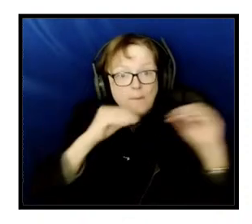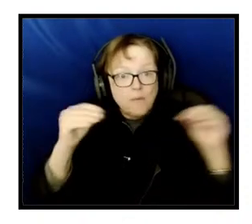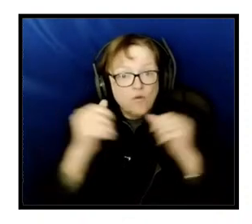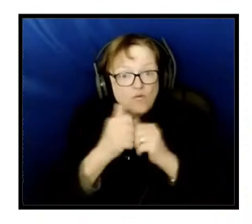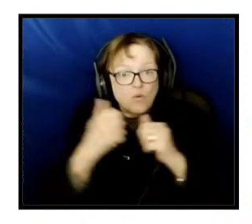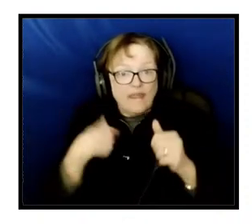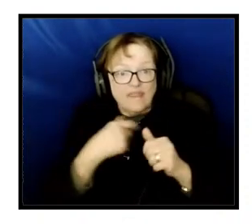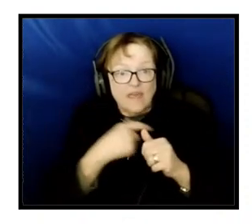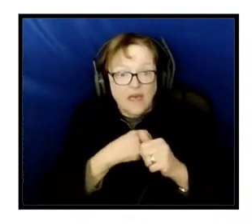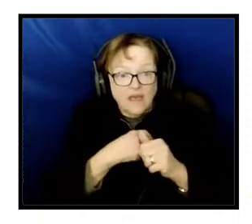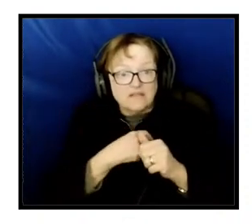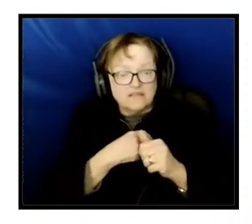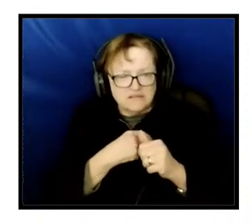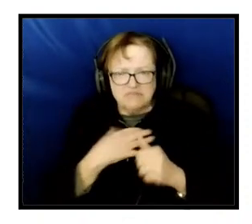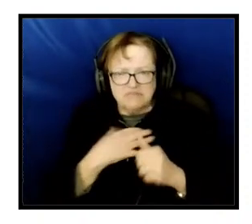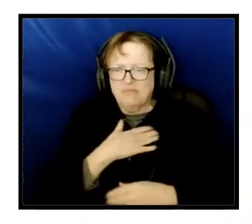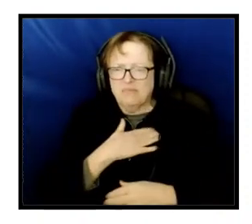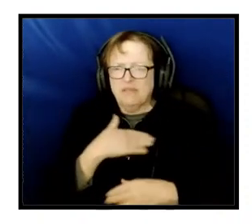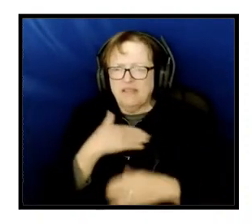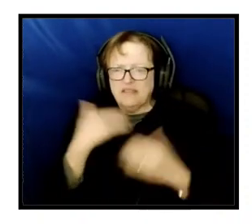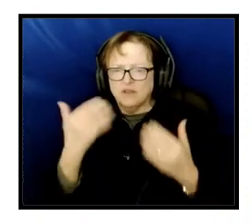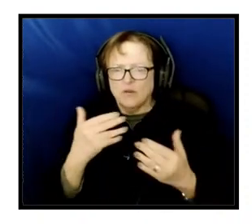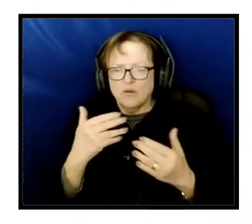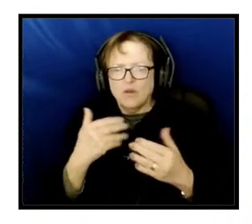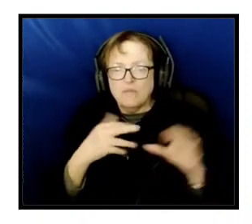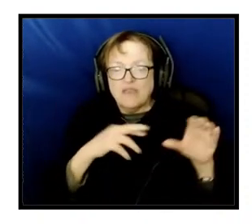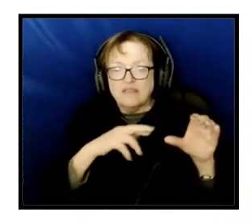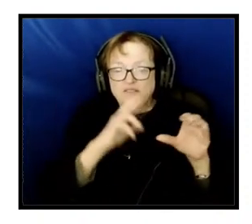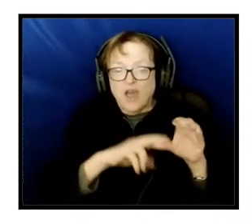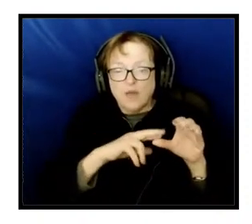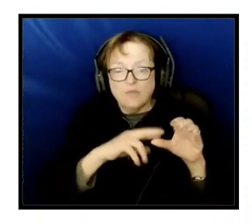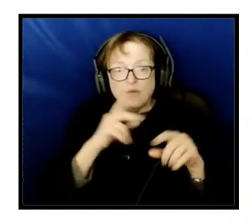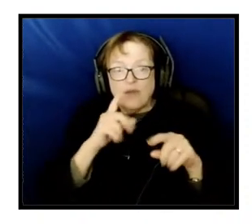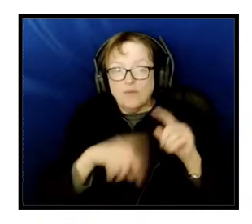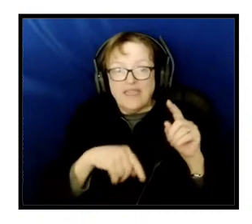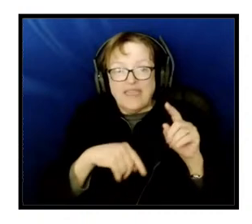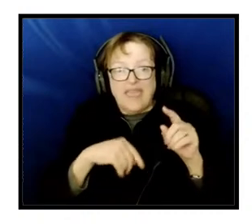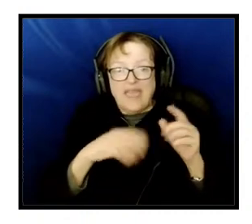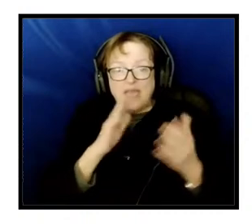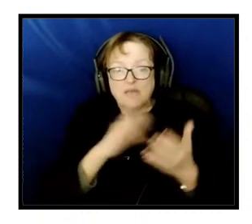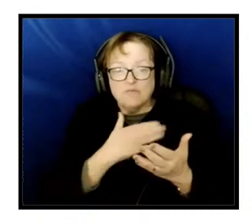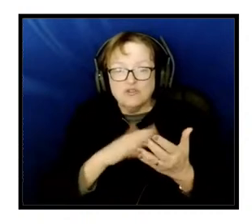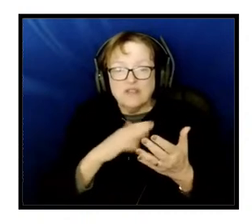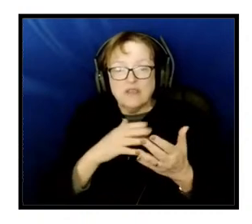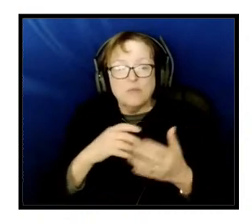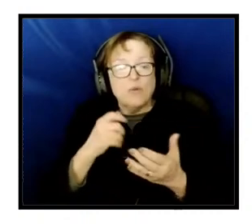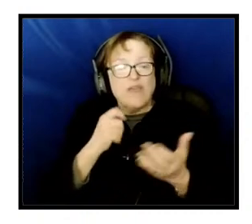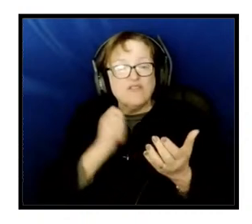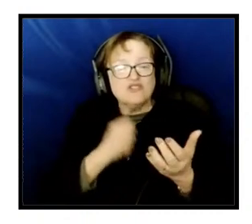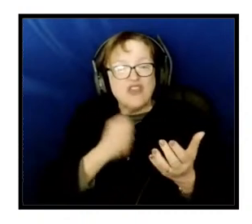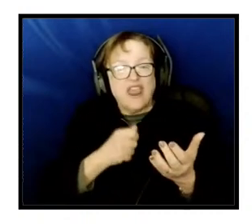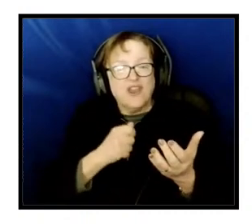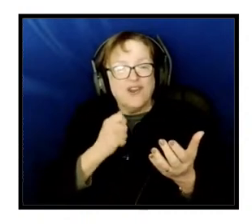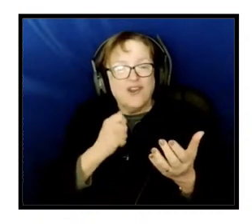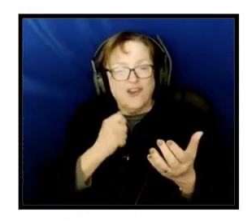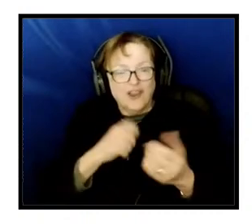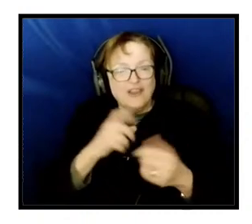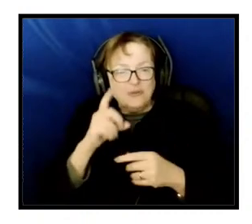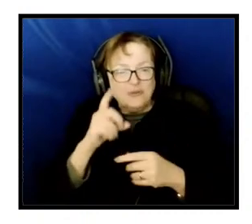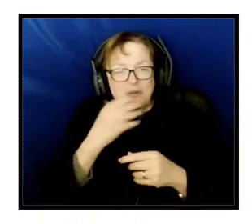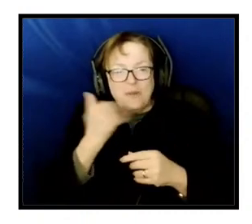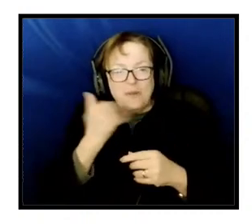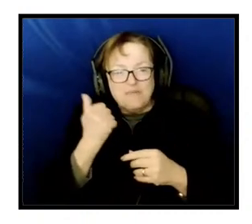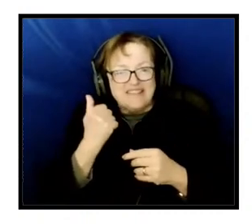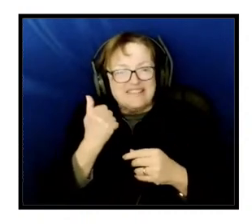do. Because of copyright, we can't play music. But we have a shaker, and Rochelle's gonna do her best with the shaker. I